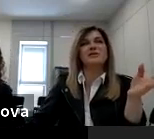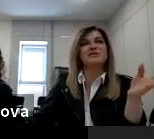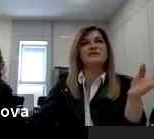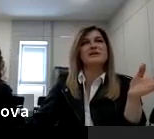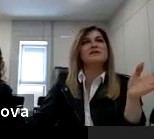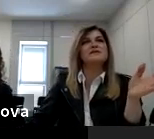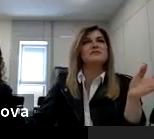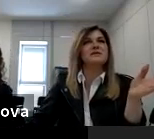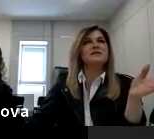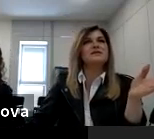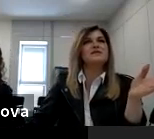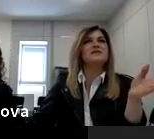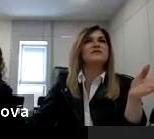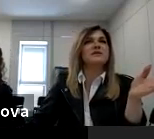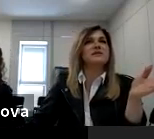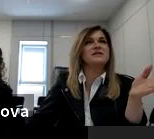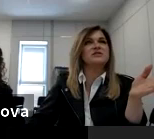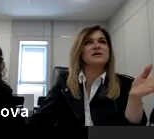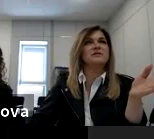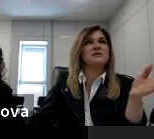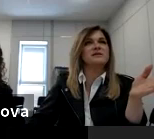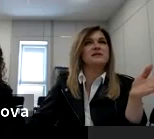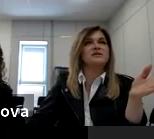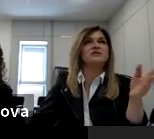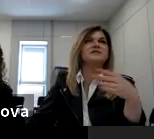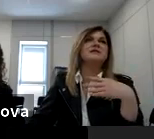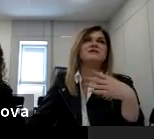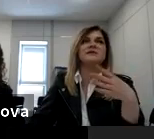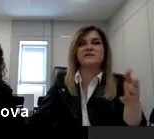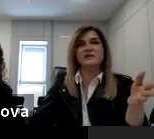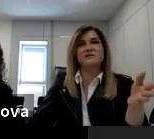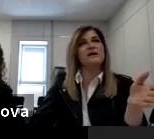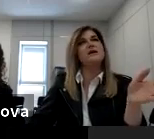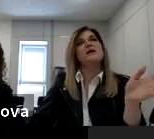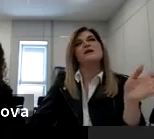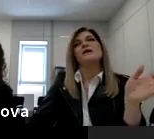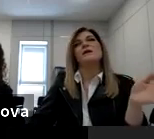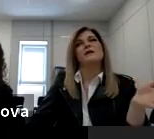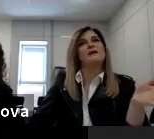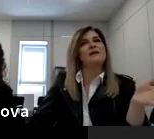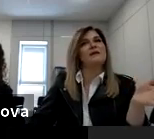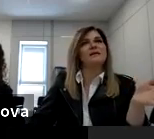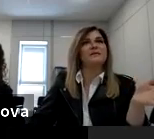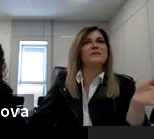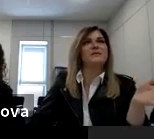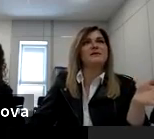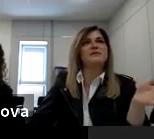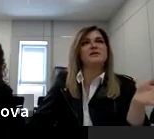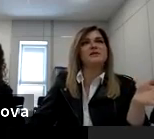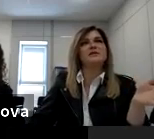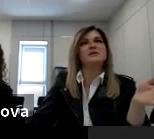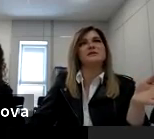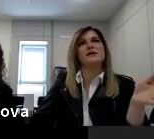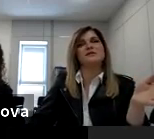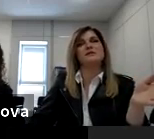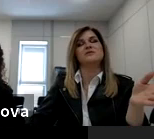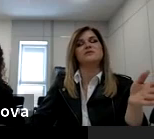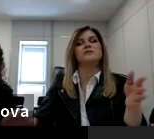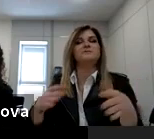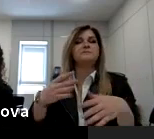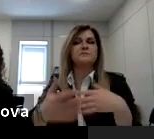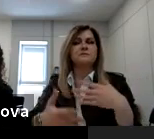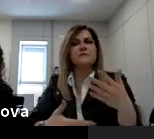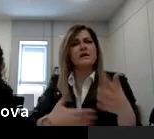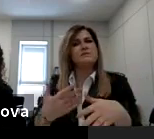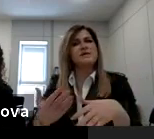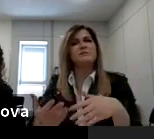for me also. So please, if you need such type of presentations, give us a feedback. Maybe you need us